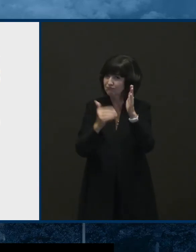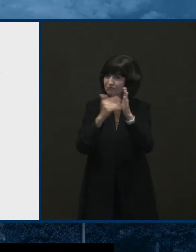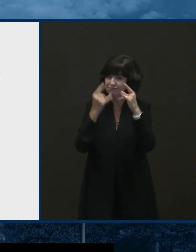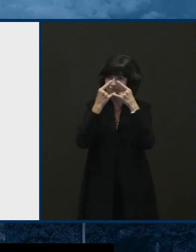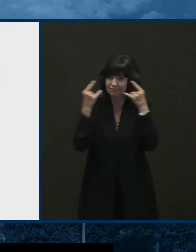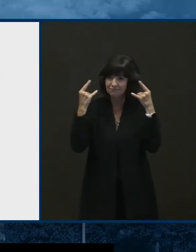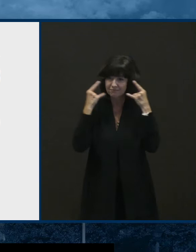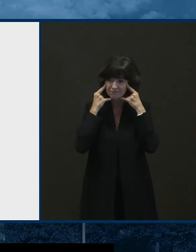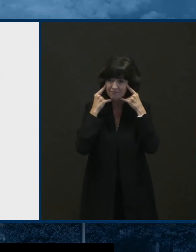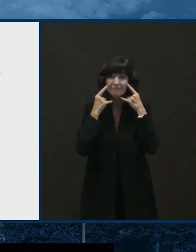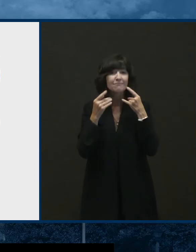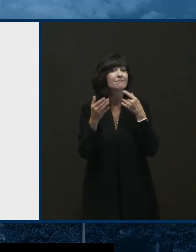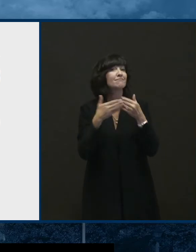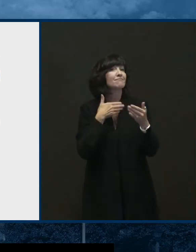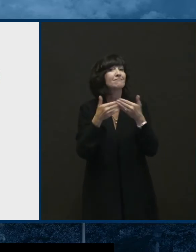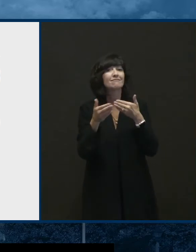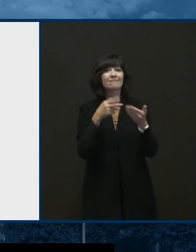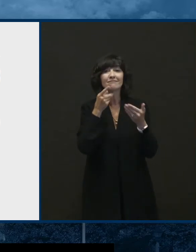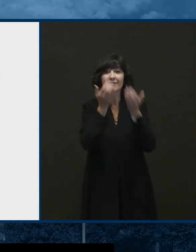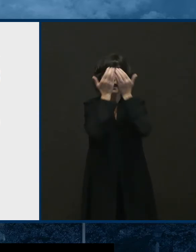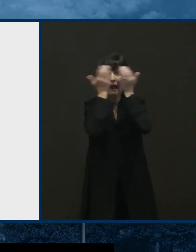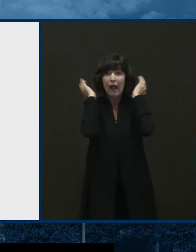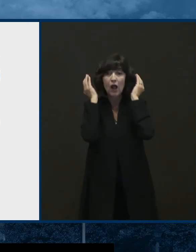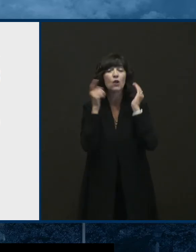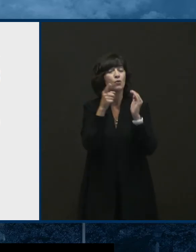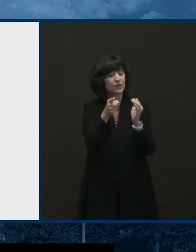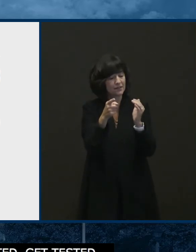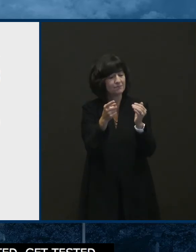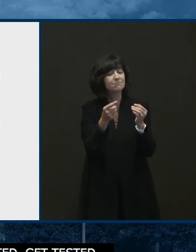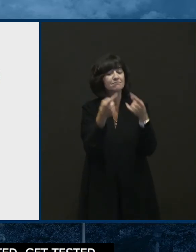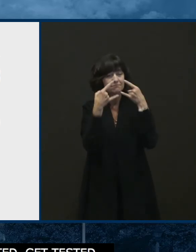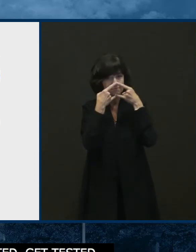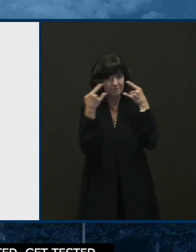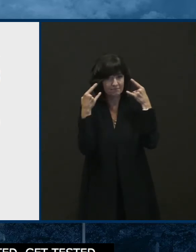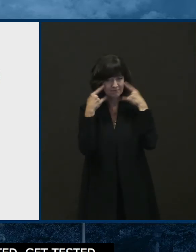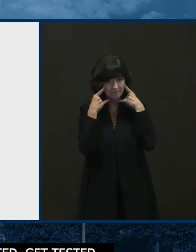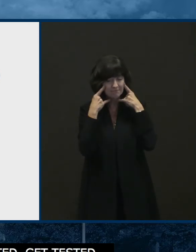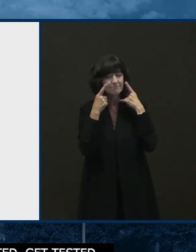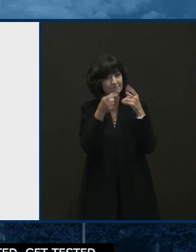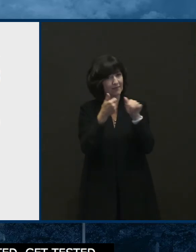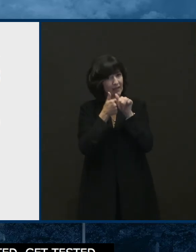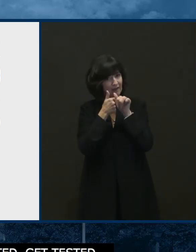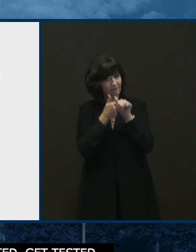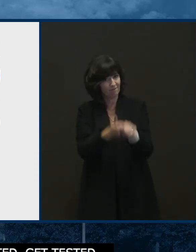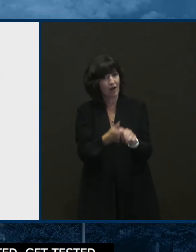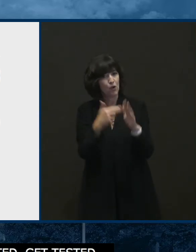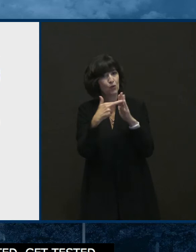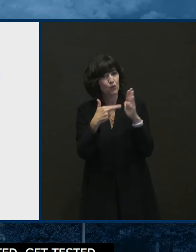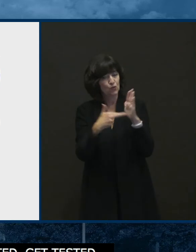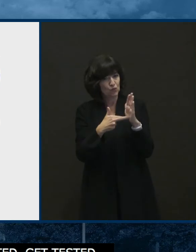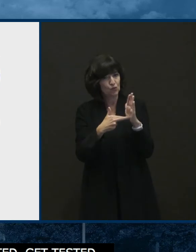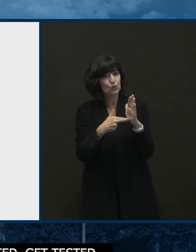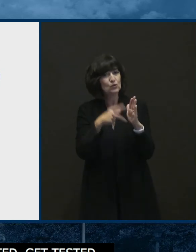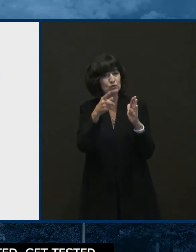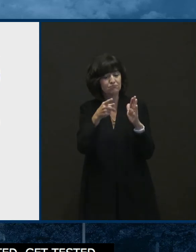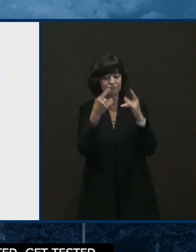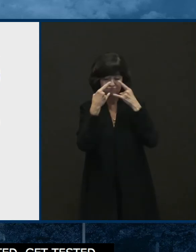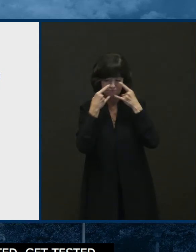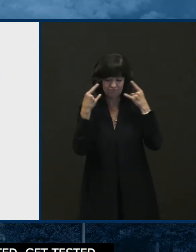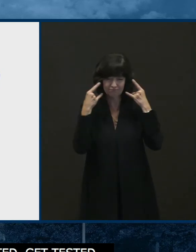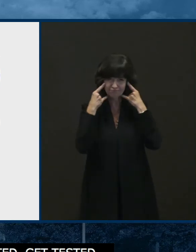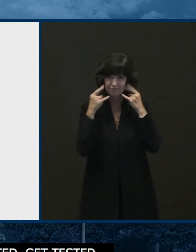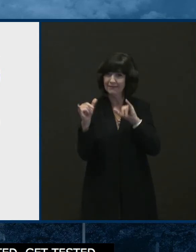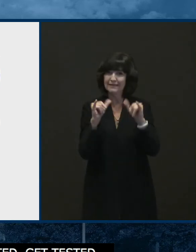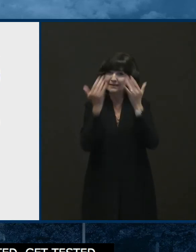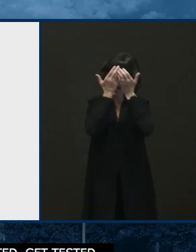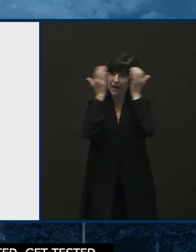Halloween, you don't even have to fake it. You can just do your civic duty and wearing your normal mask, and you're all set to go.